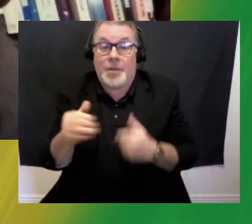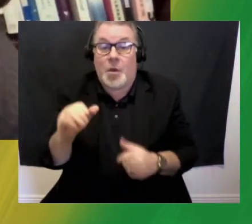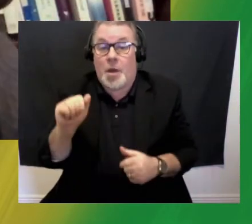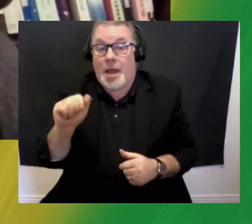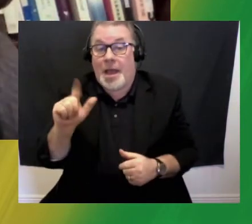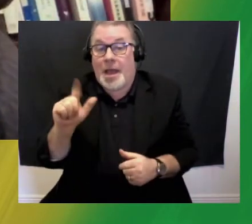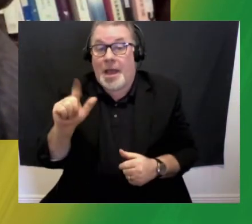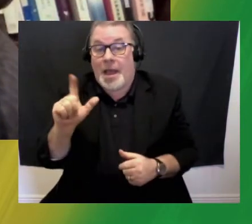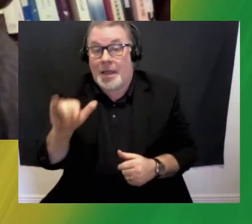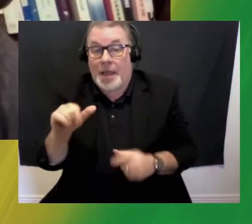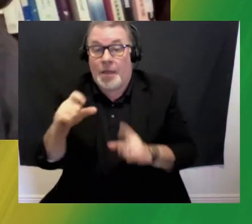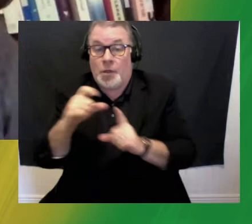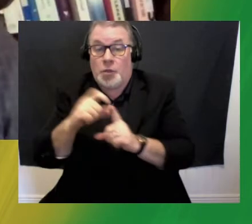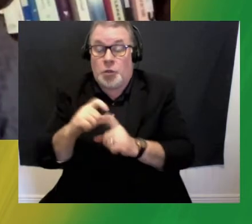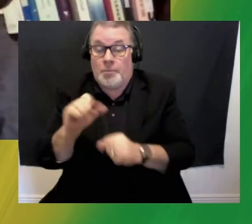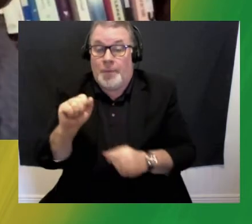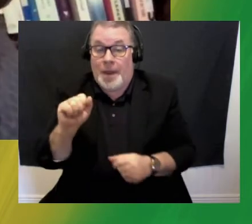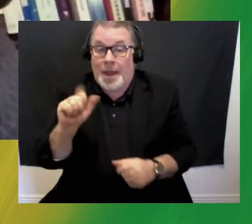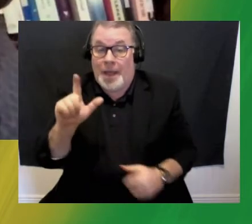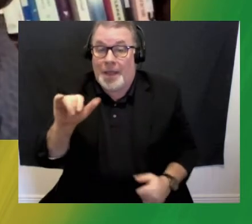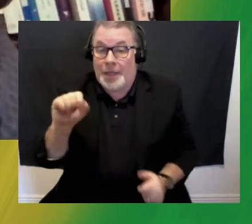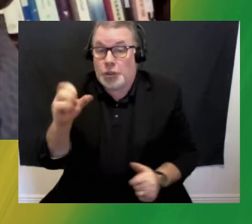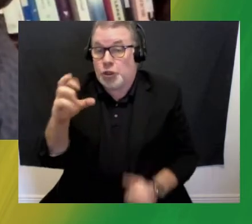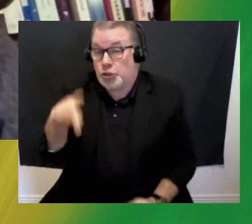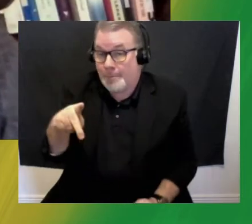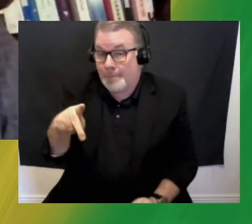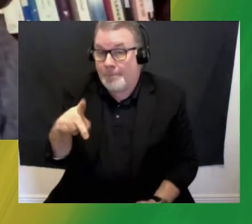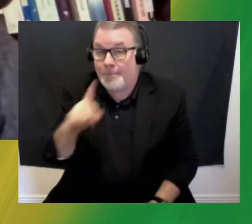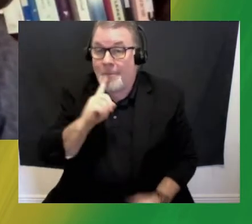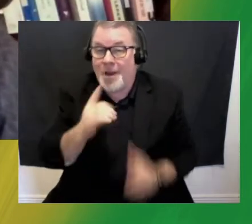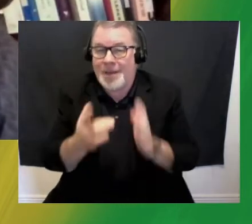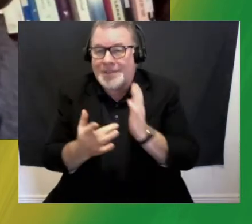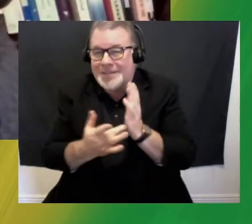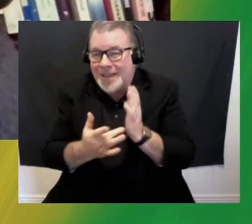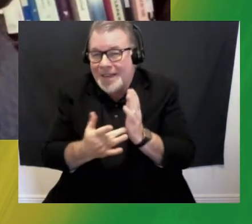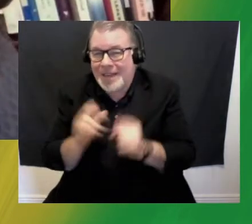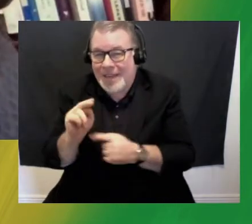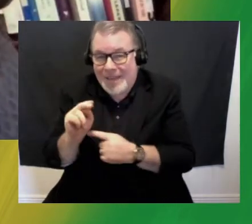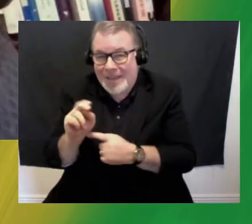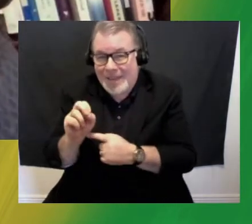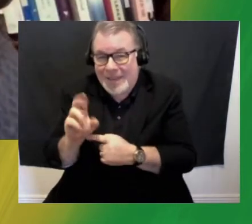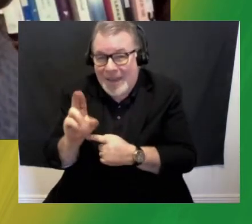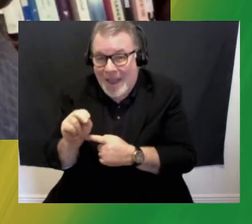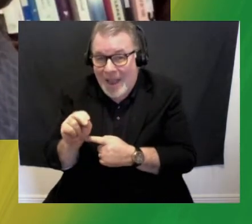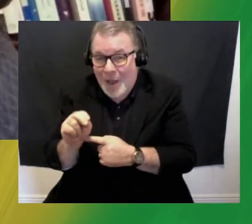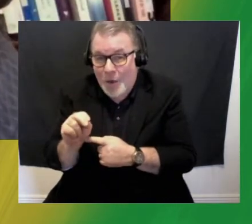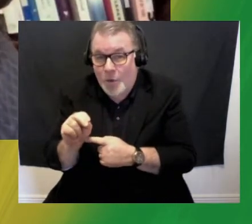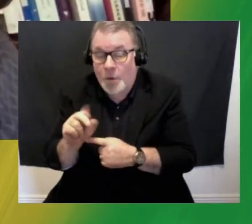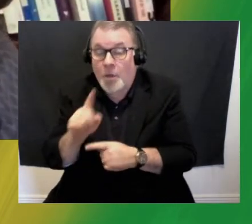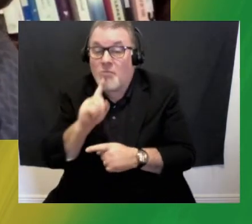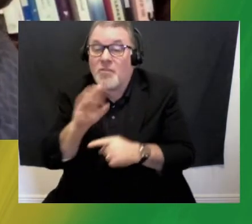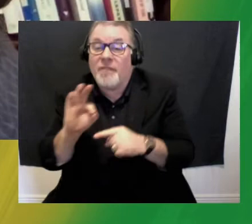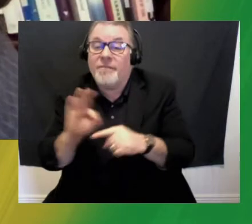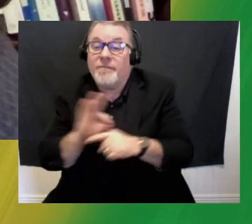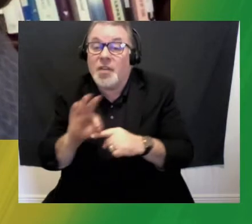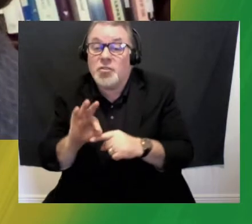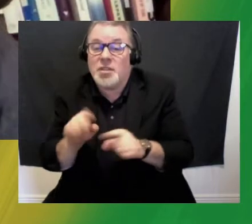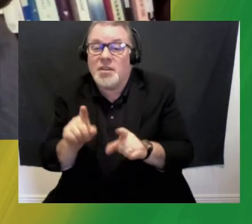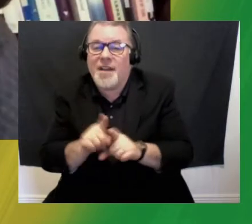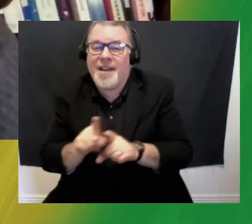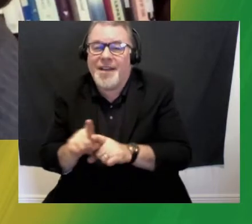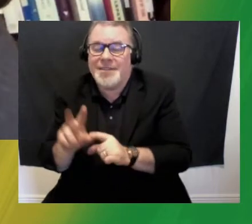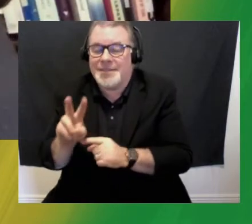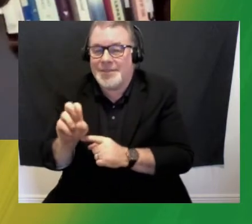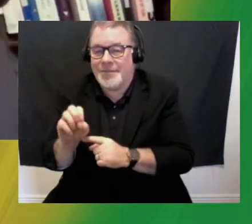the term allyship are technically nouns, they function as verbs. And it's important for us to